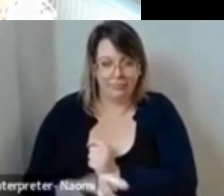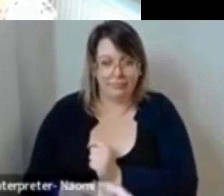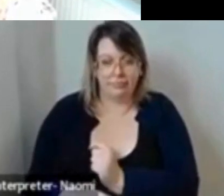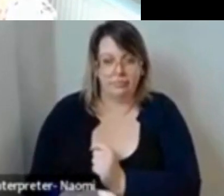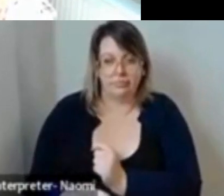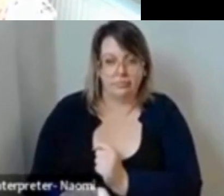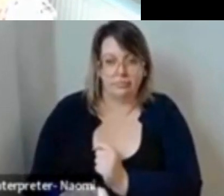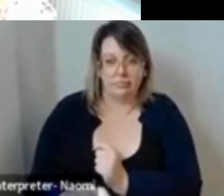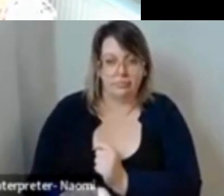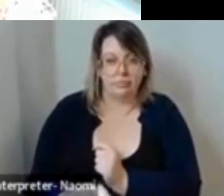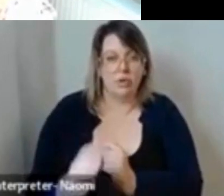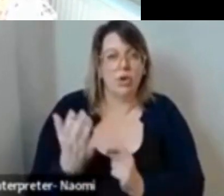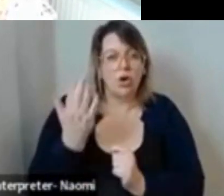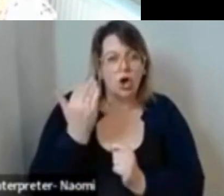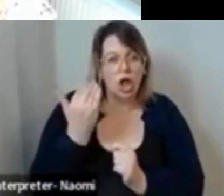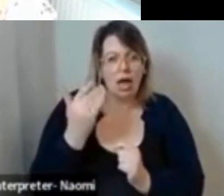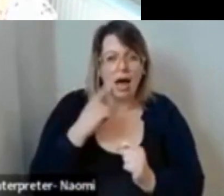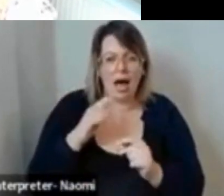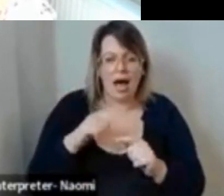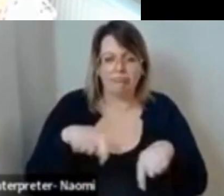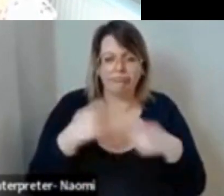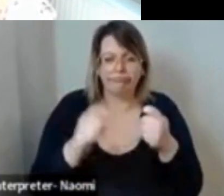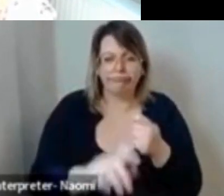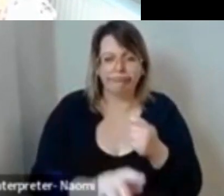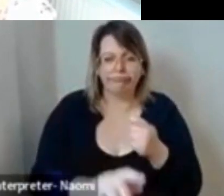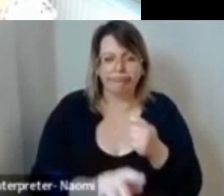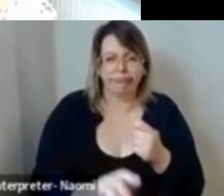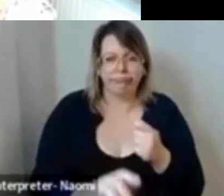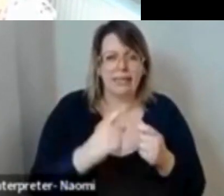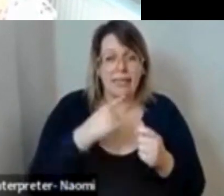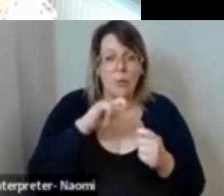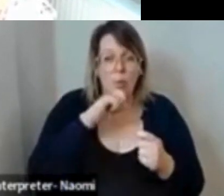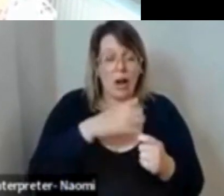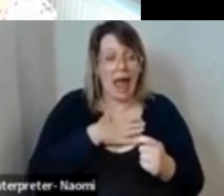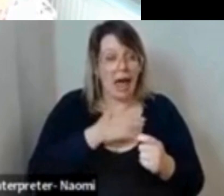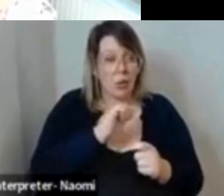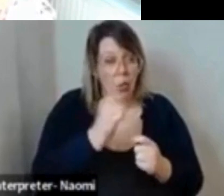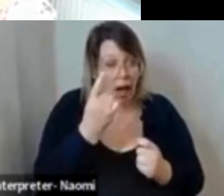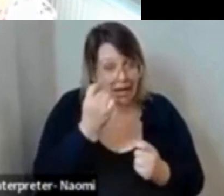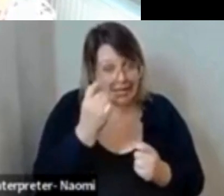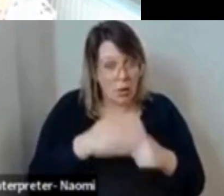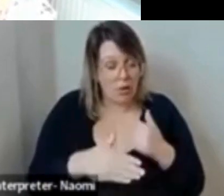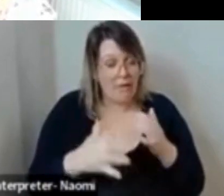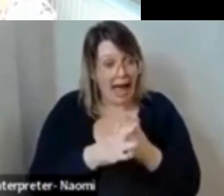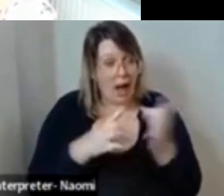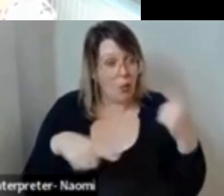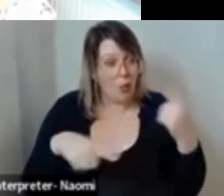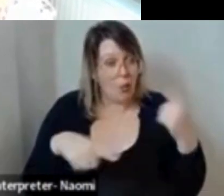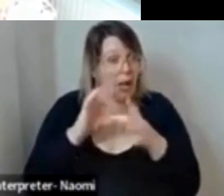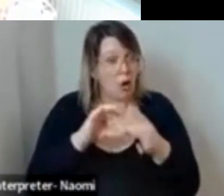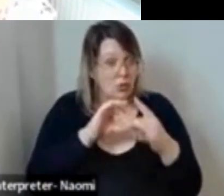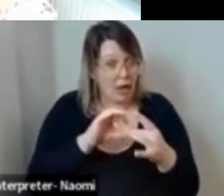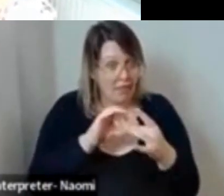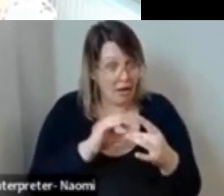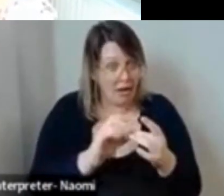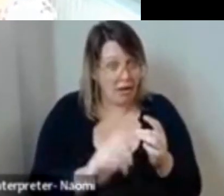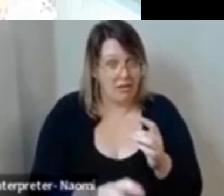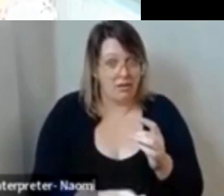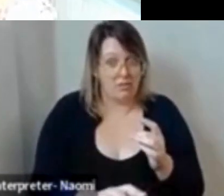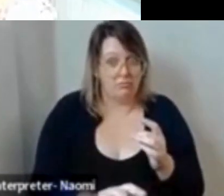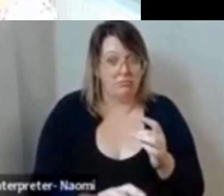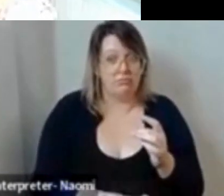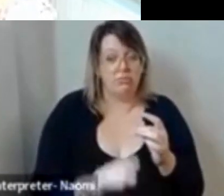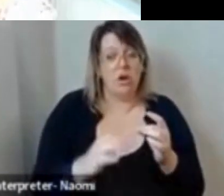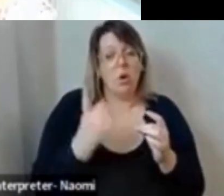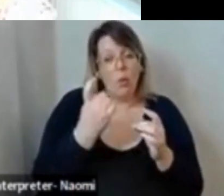her question about that it would be good to have some of your ideas on how you might work together. Another thing that I would really like your advice